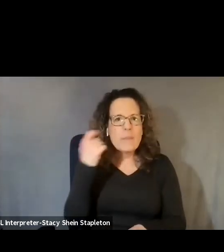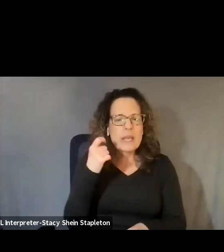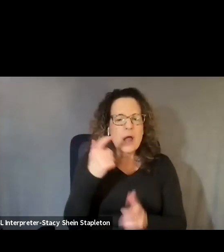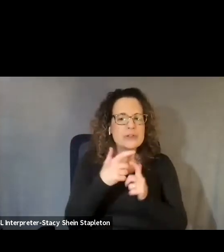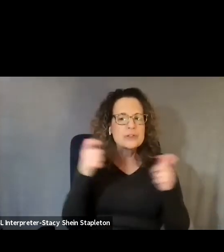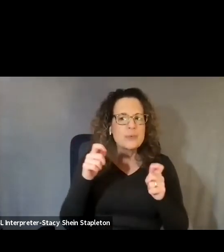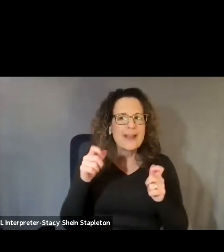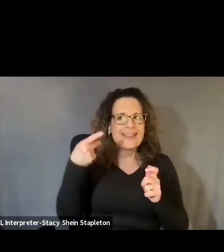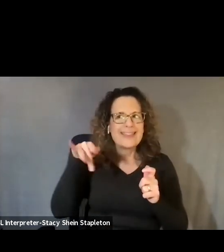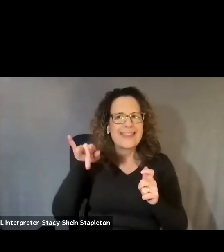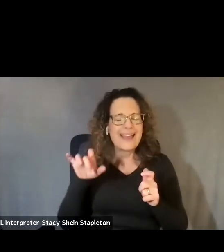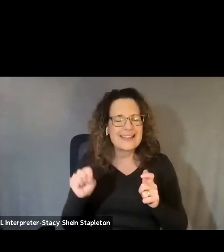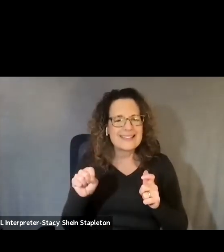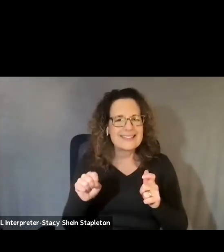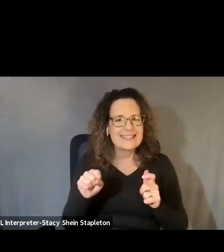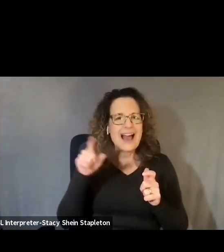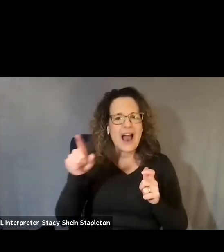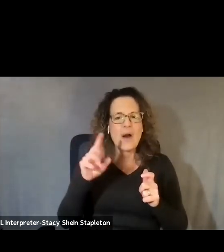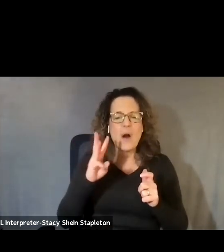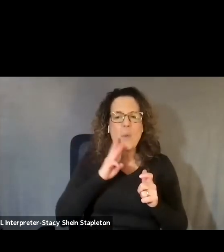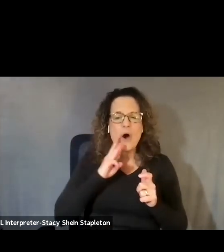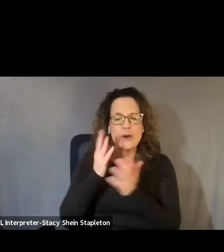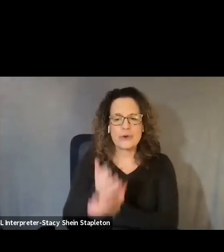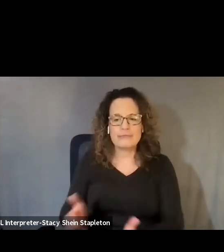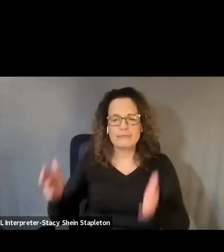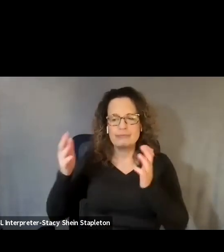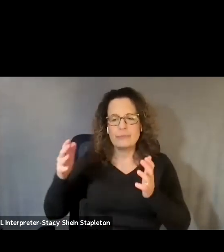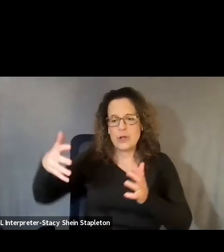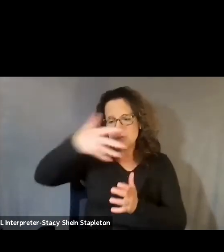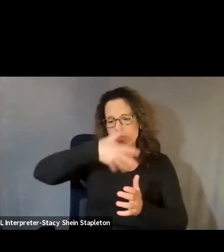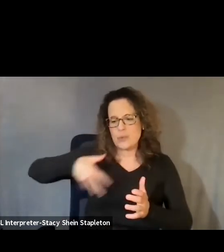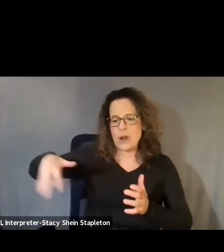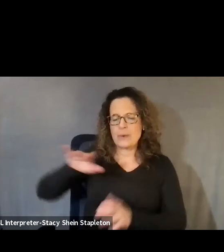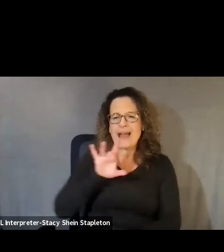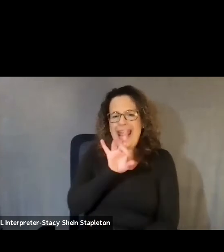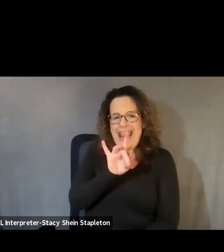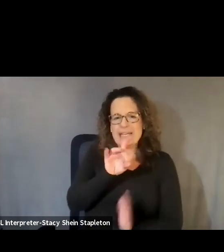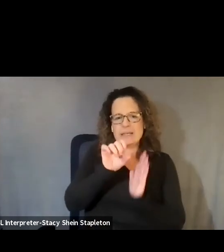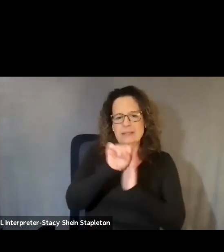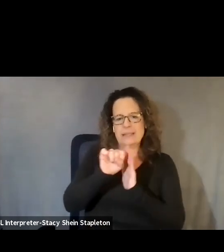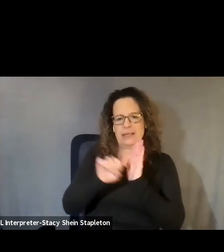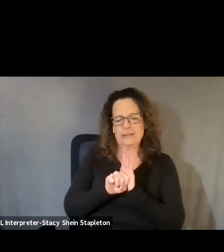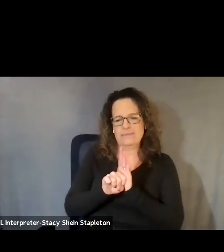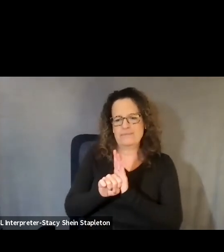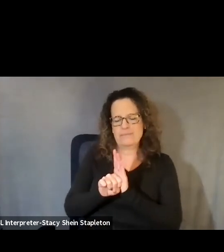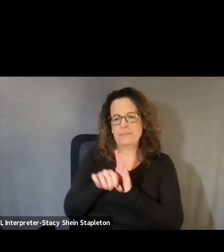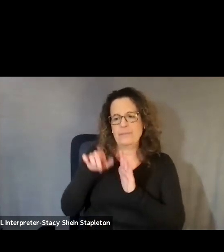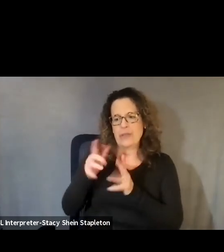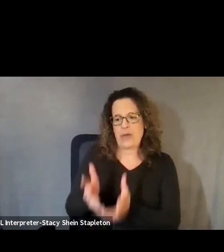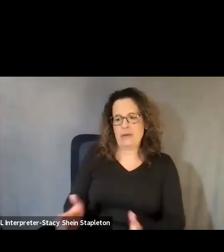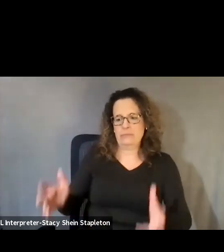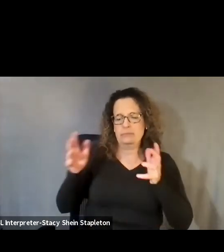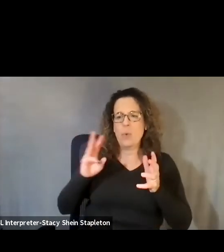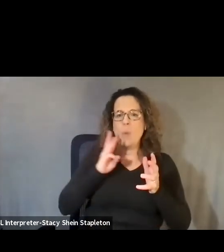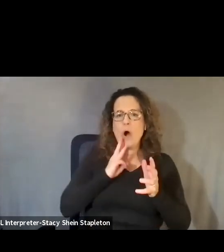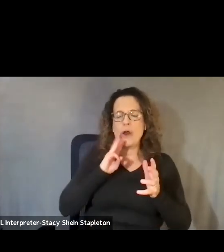Great Lakes are a watershed surrounded by 8 states. And that watershed, the Great Lakes